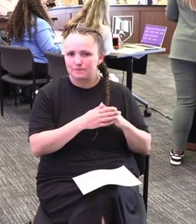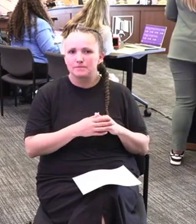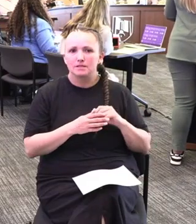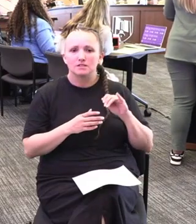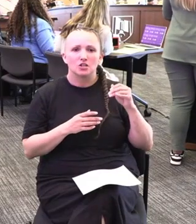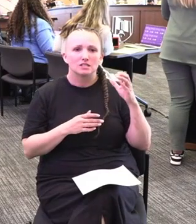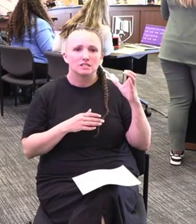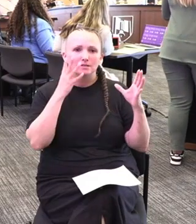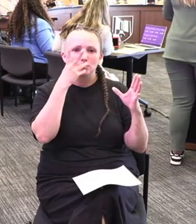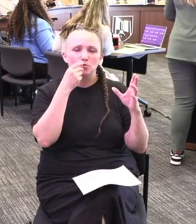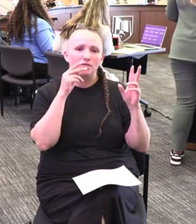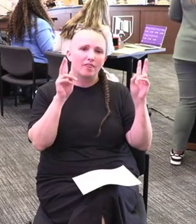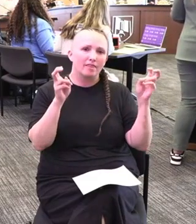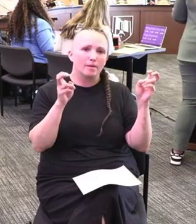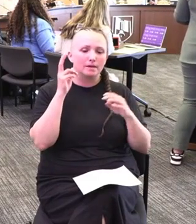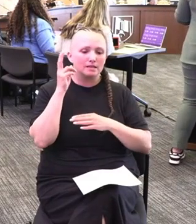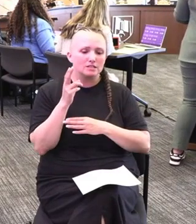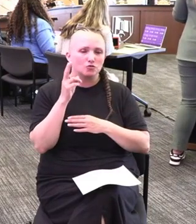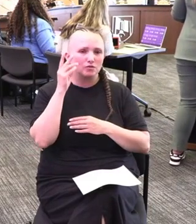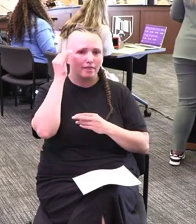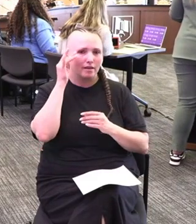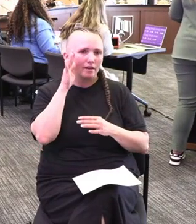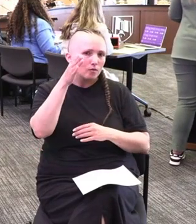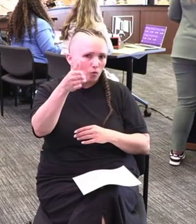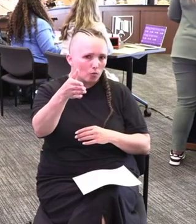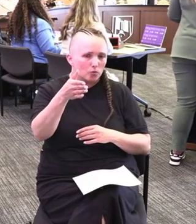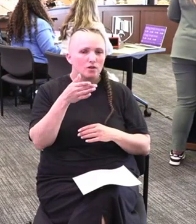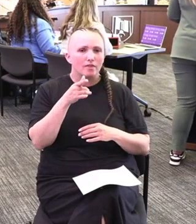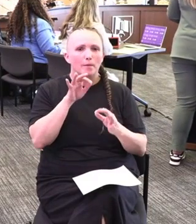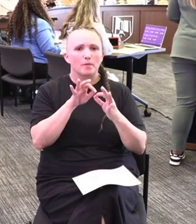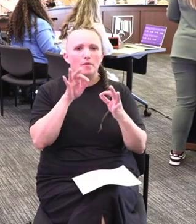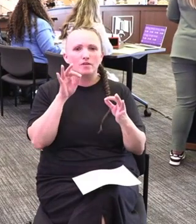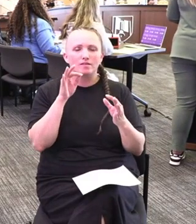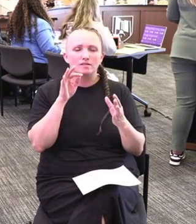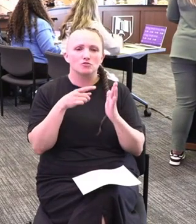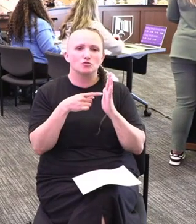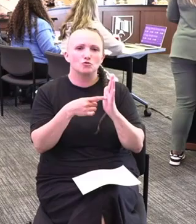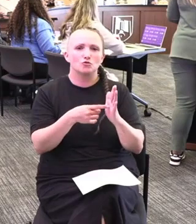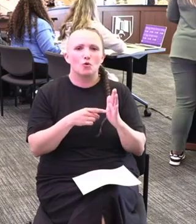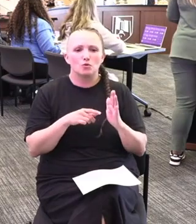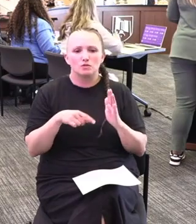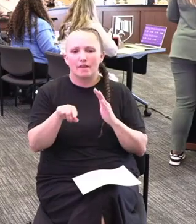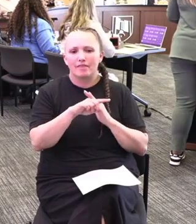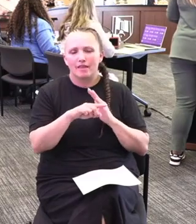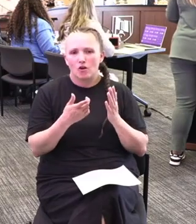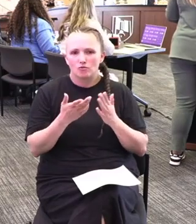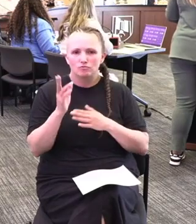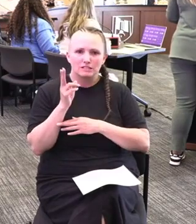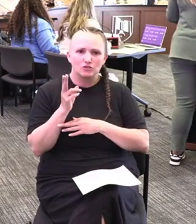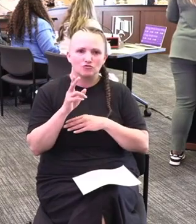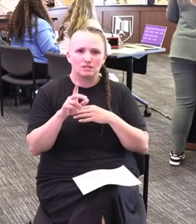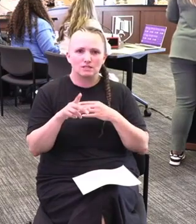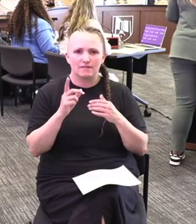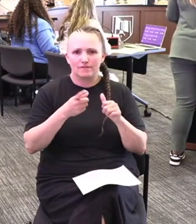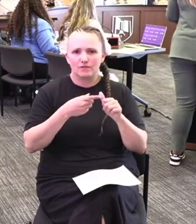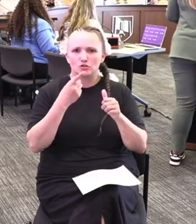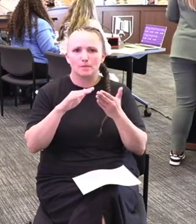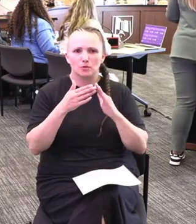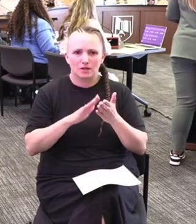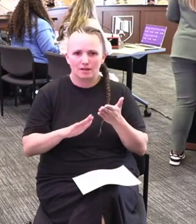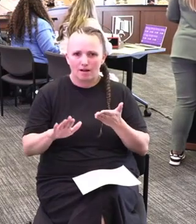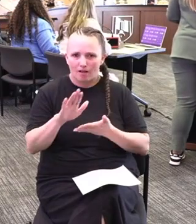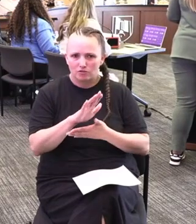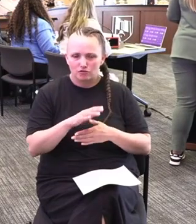beautiful theme, A History of Thinking Forward, perfectly reflects its legacy as the nation's first community college. Together, our